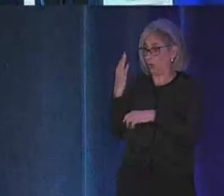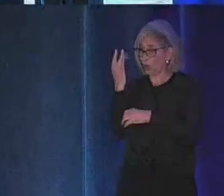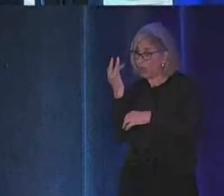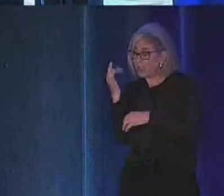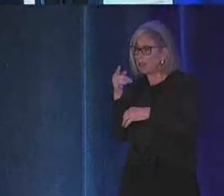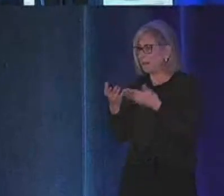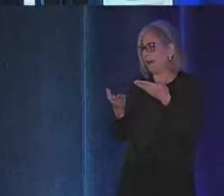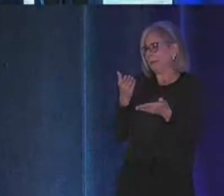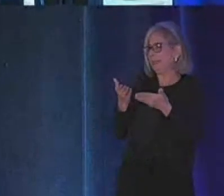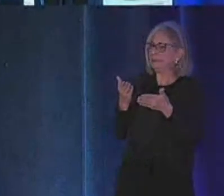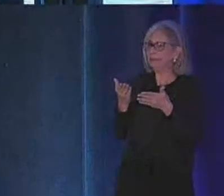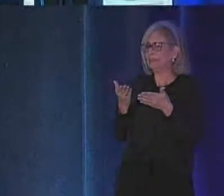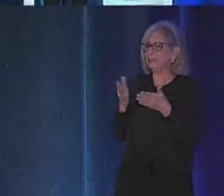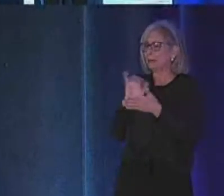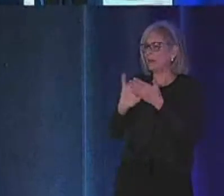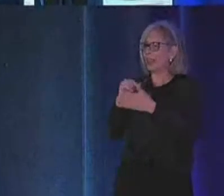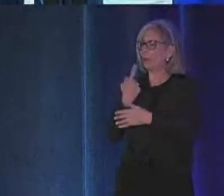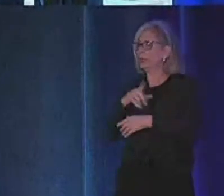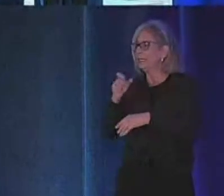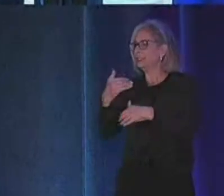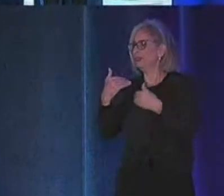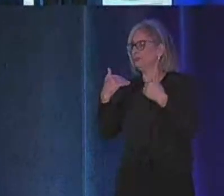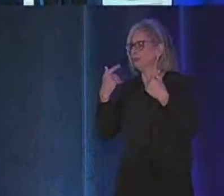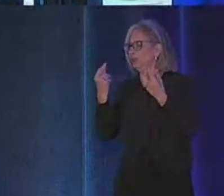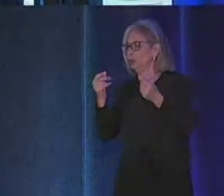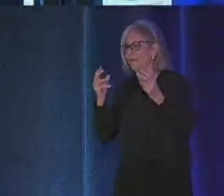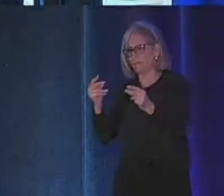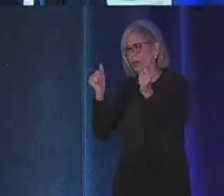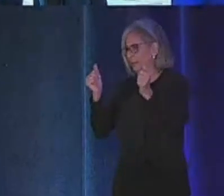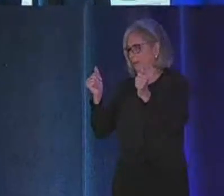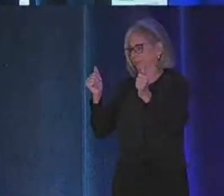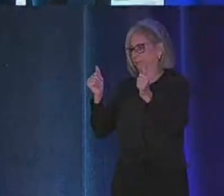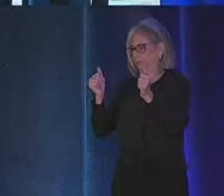it might be something that we need to have done right away.